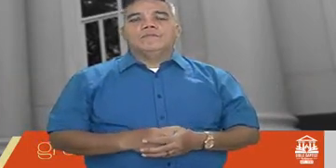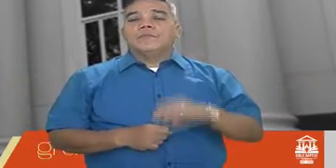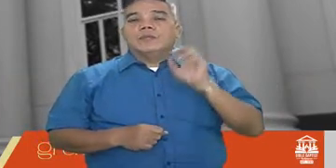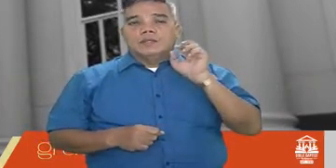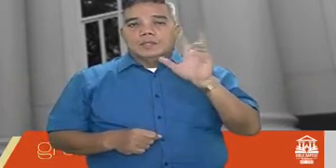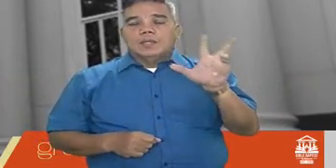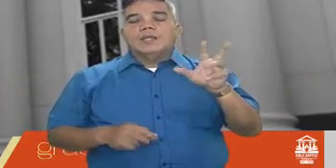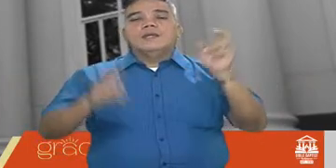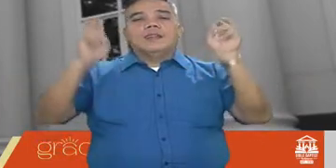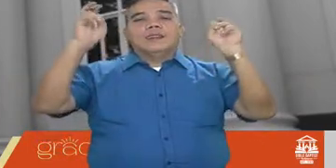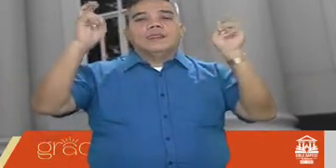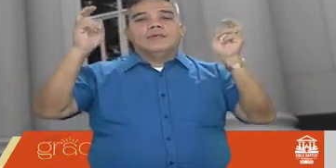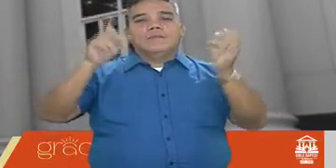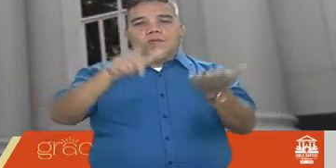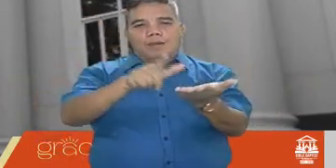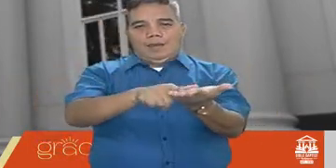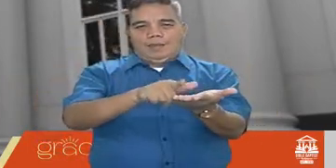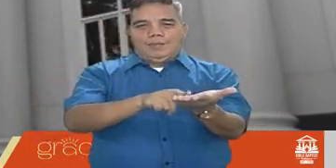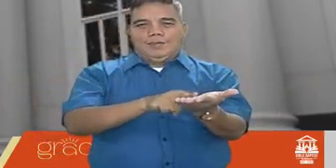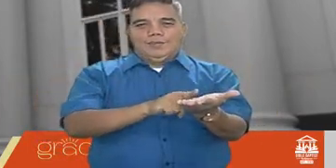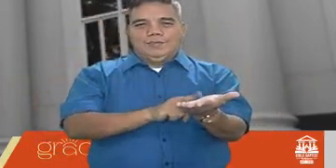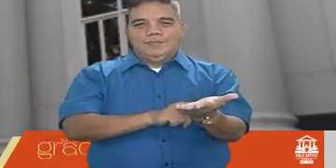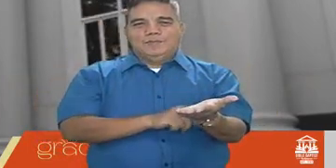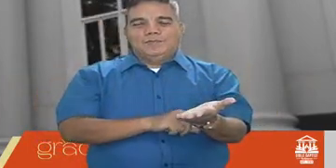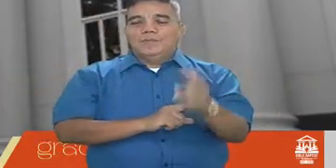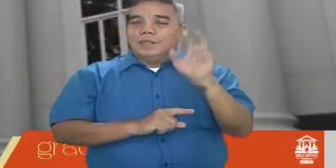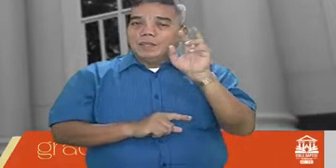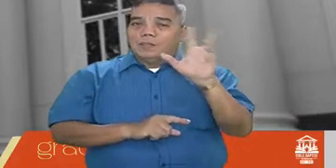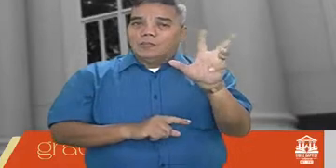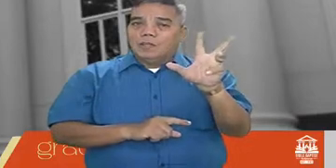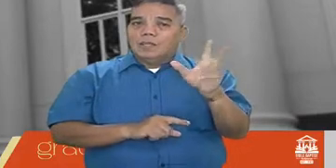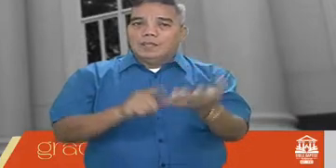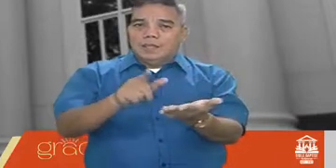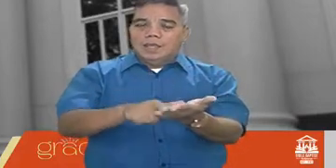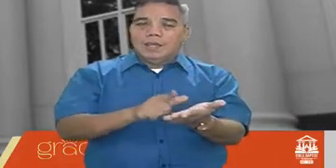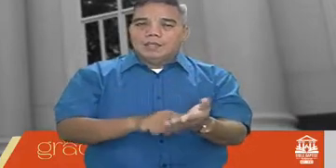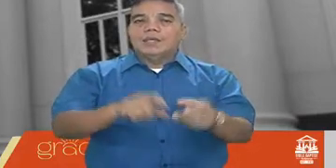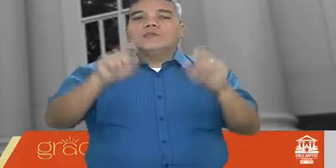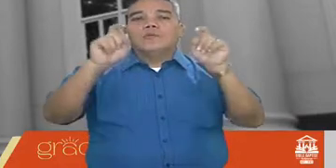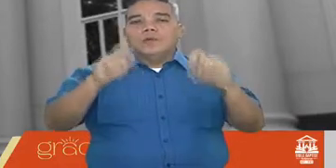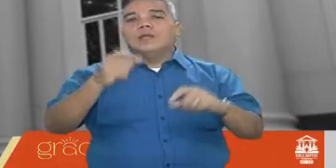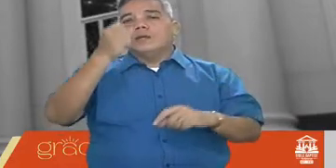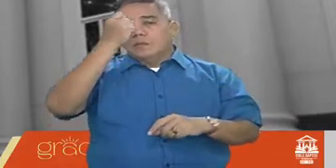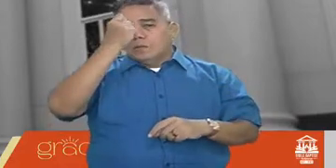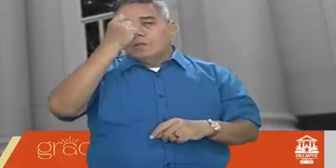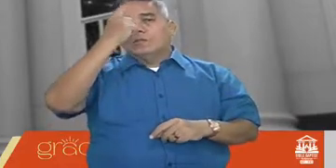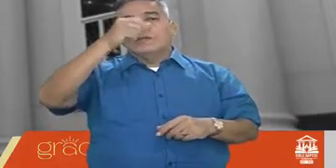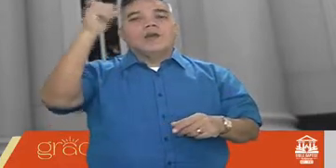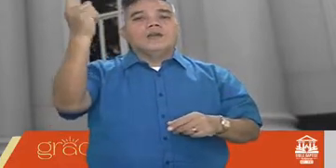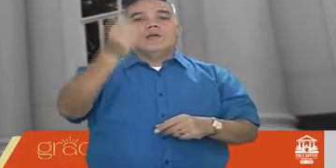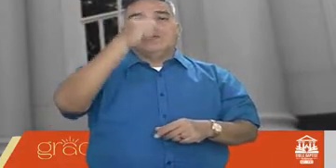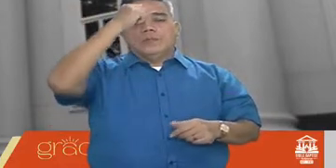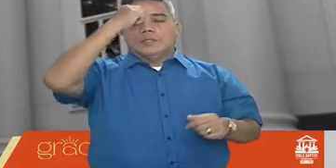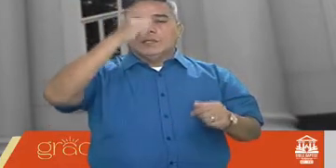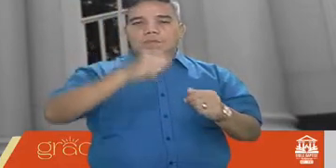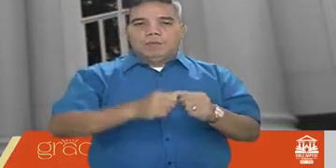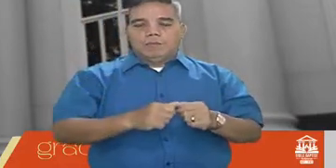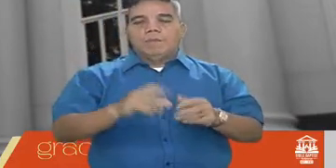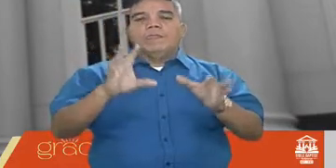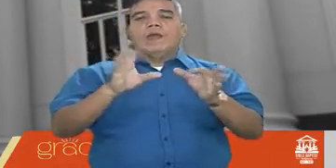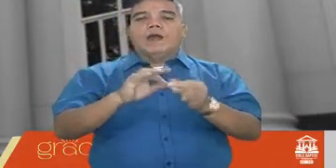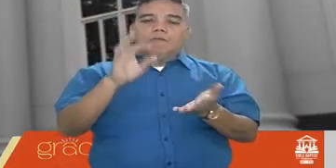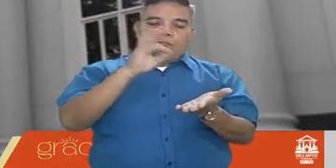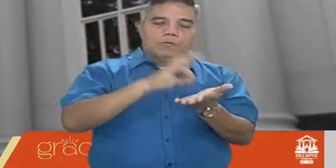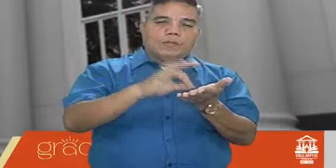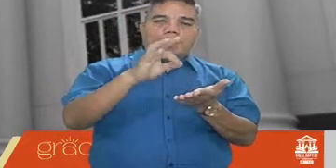so that is the theme of the lesson. The three areas that we ought to constantly remember is that